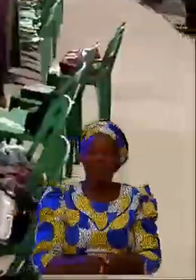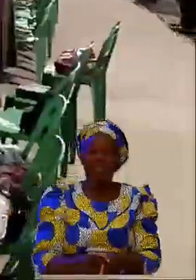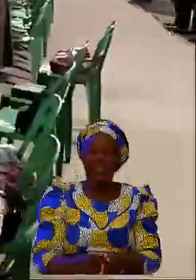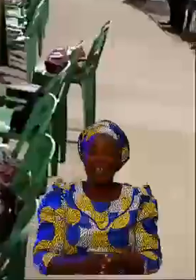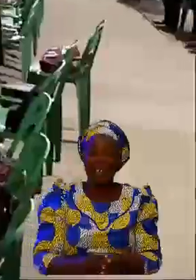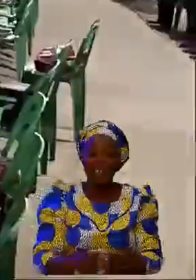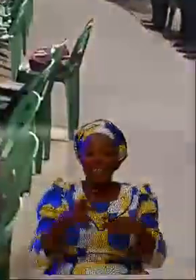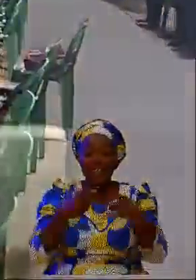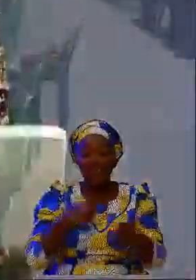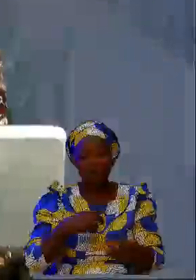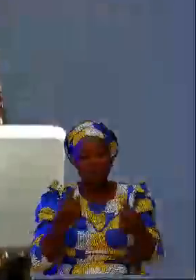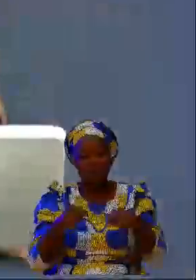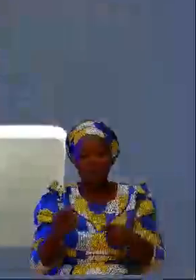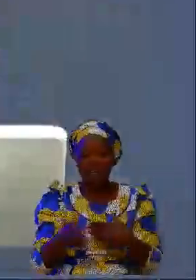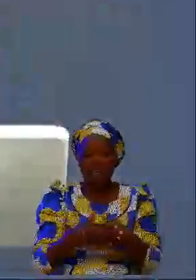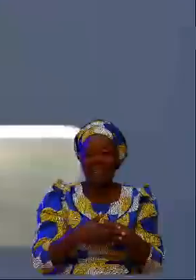Supernatural anointing.